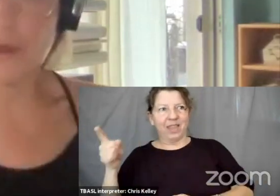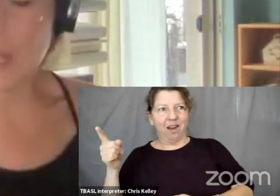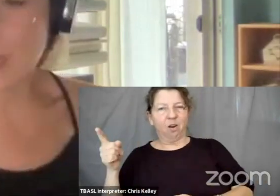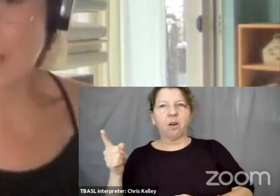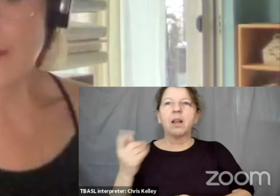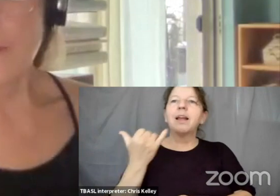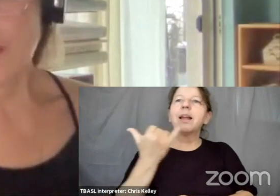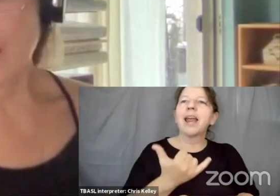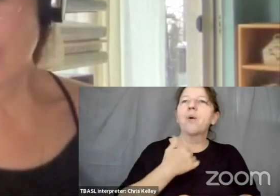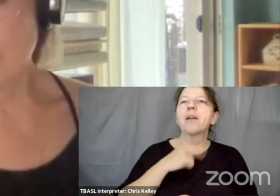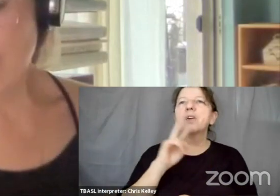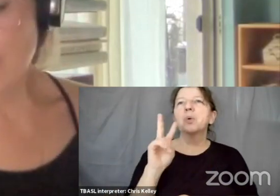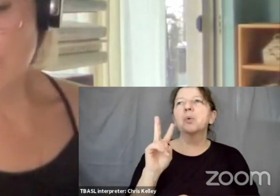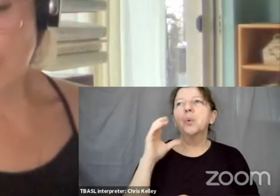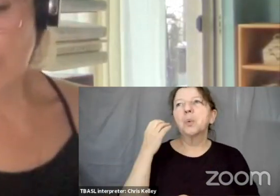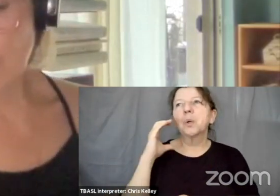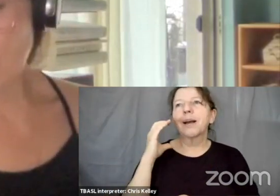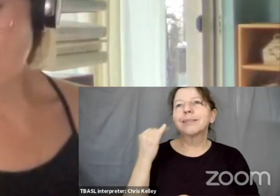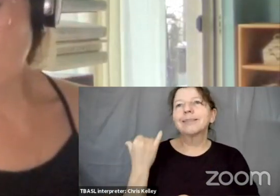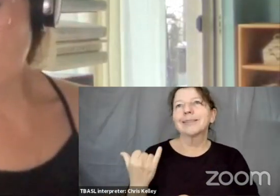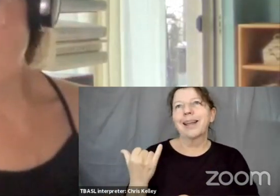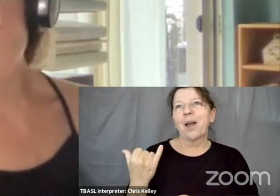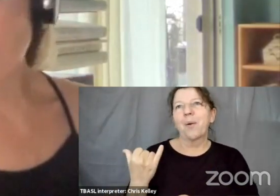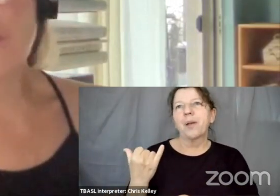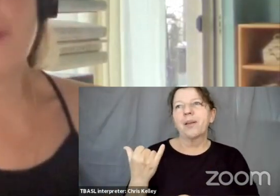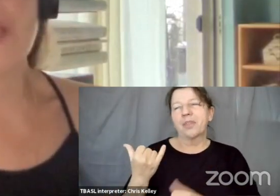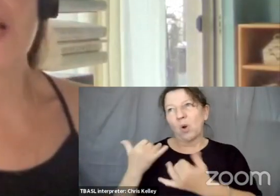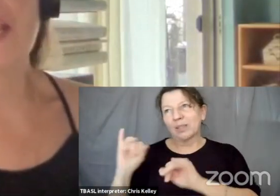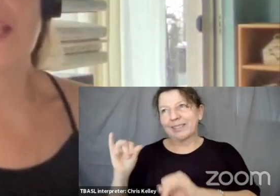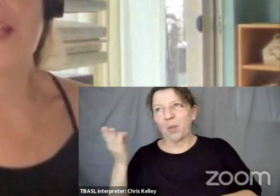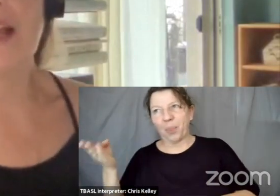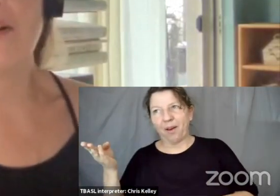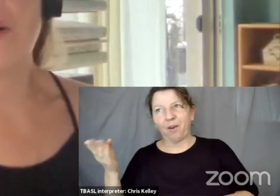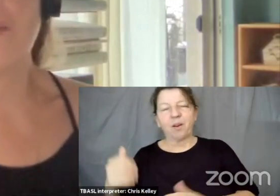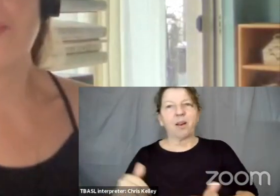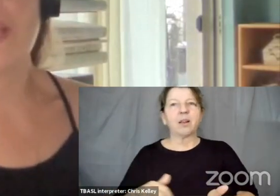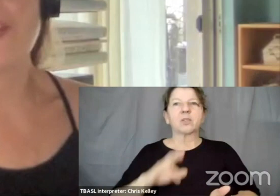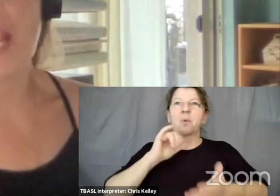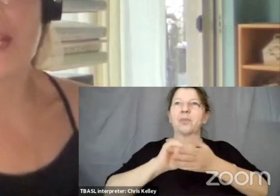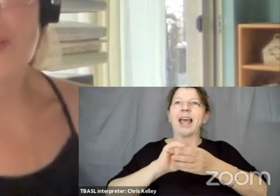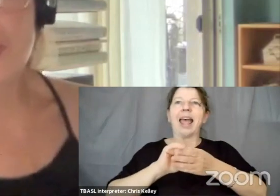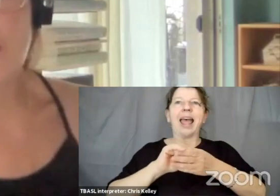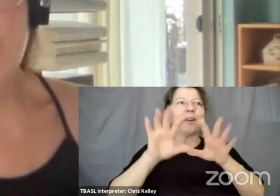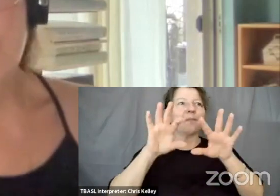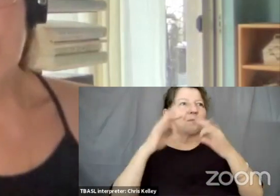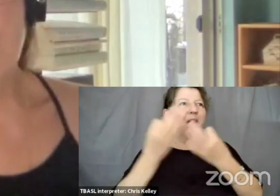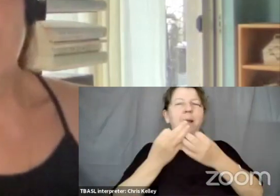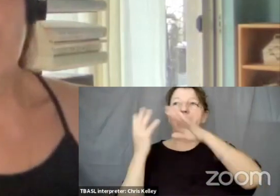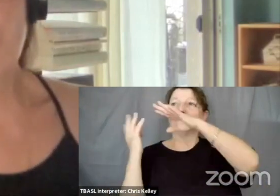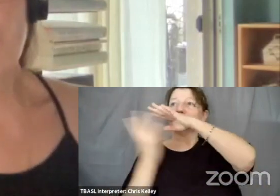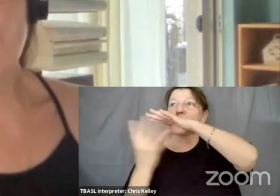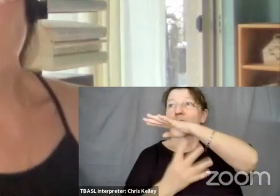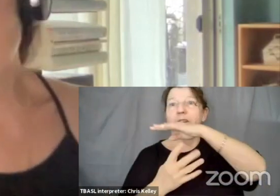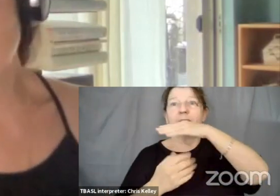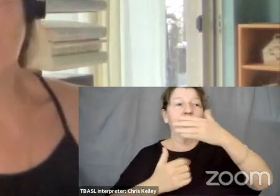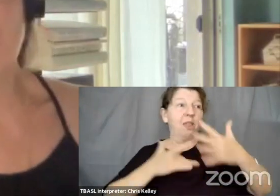refugee community, and just the sense of belonging and how home can change and